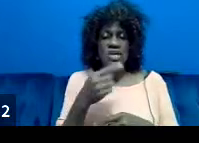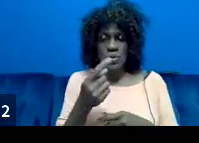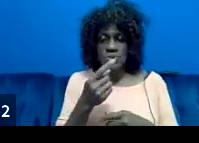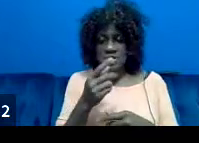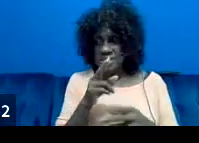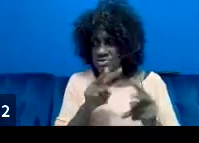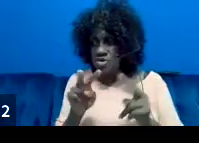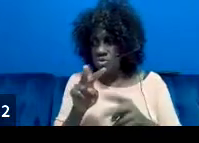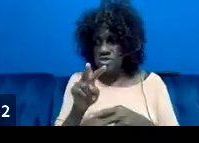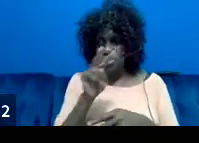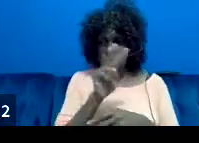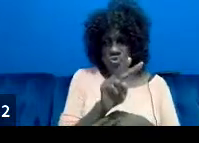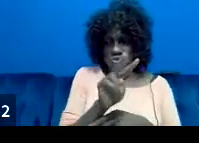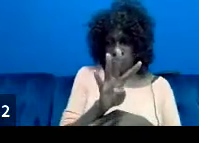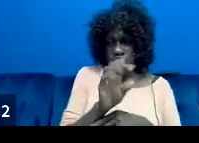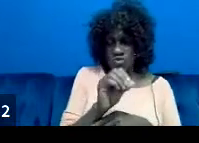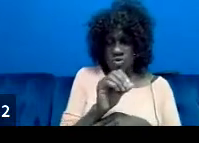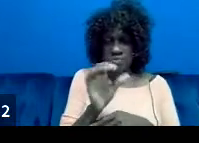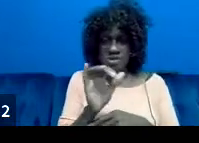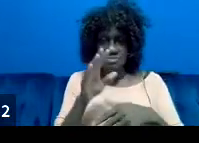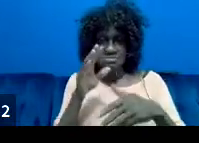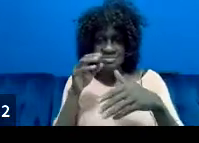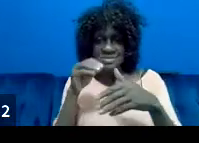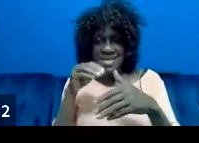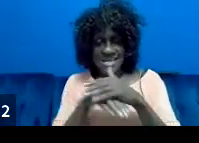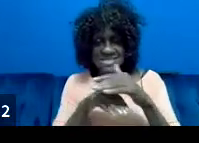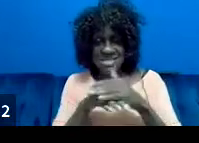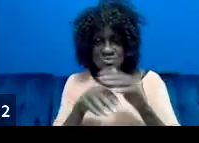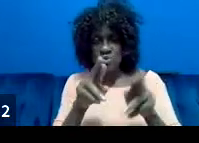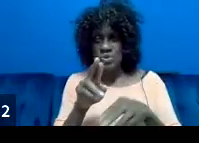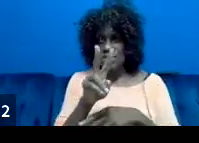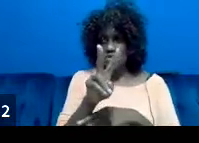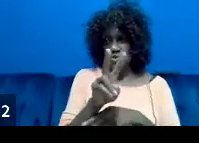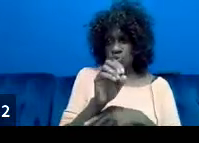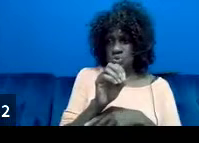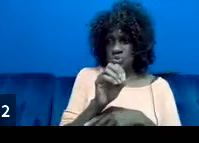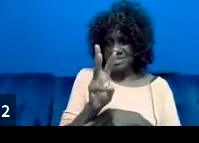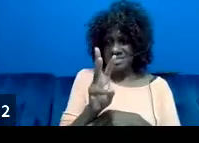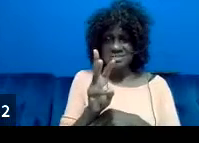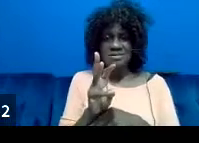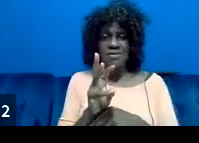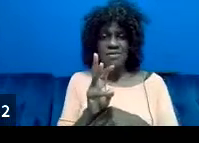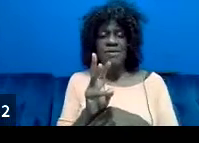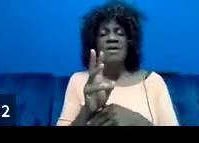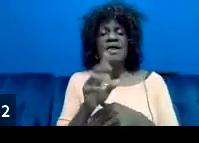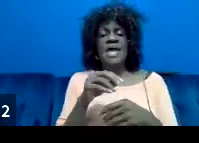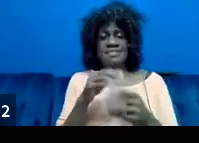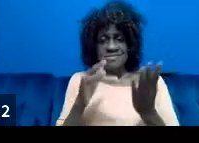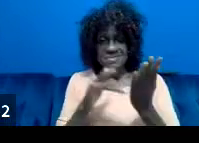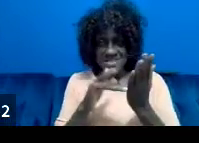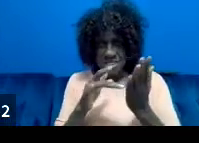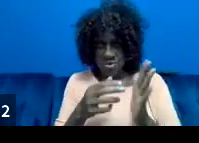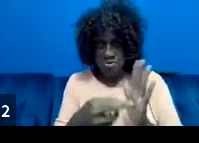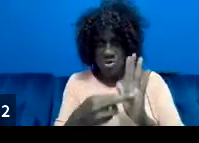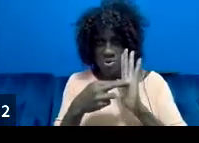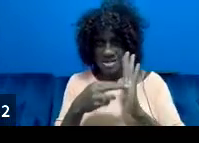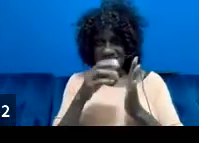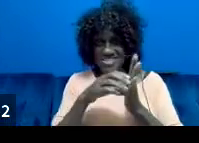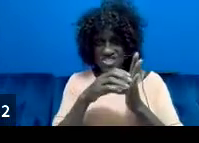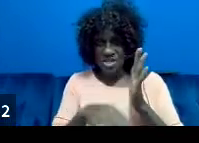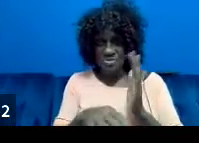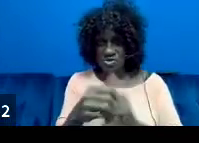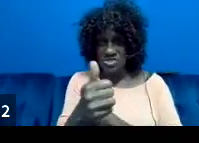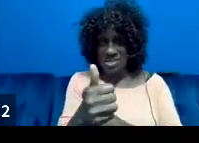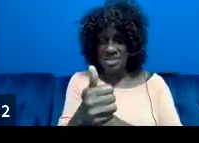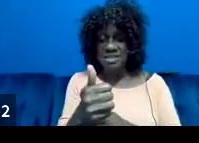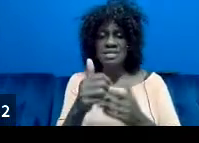in 240 that we talked about, but the accessible route requirements in 206, and then the technical requirements that we went through in chapter 10. And sometimes